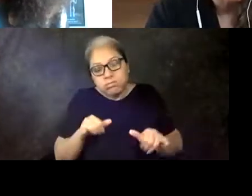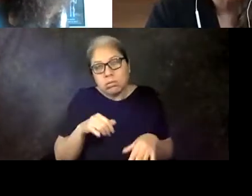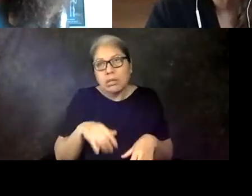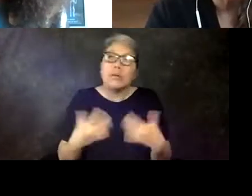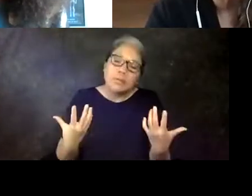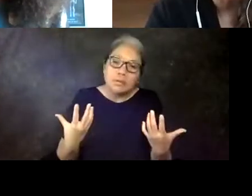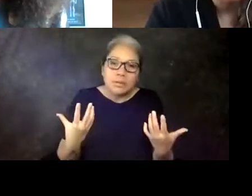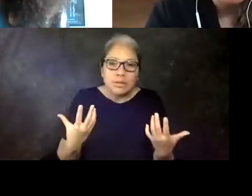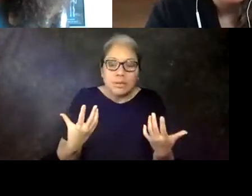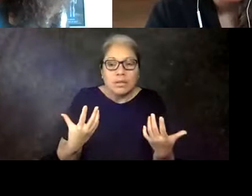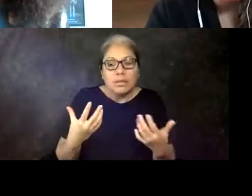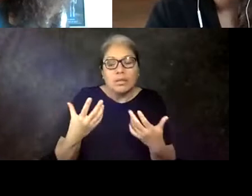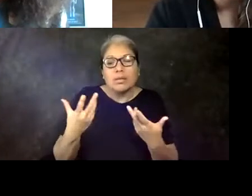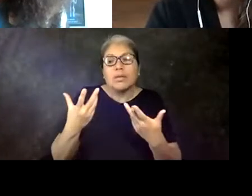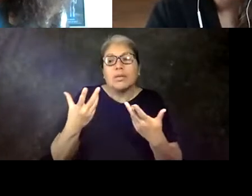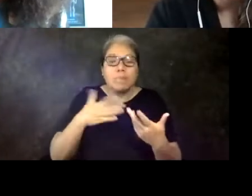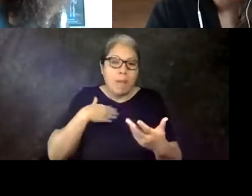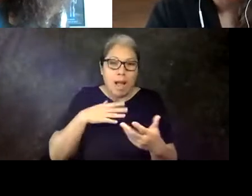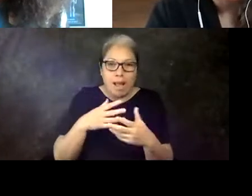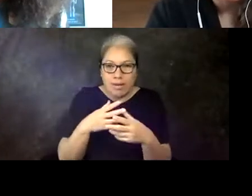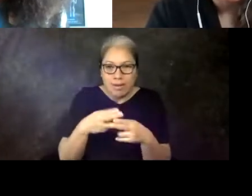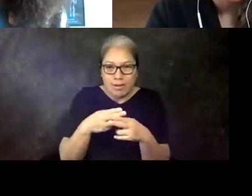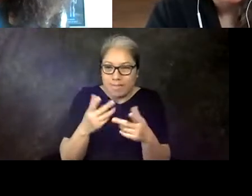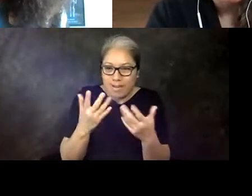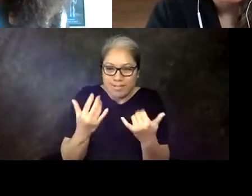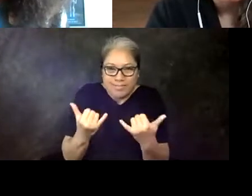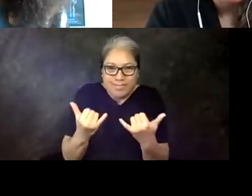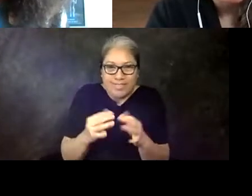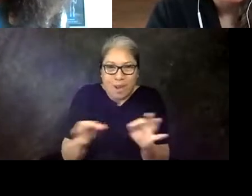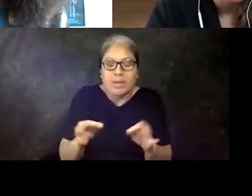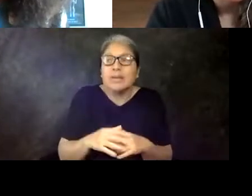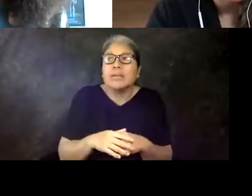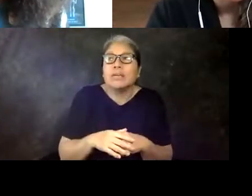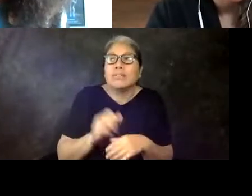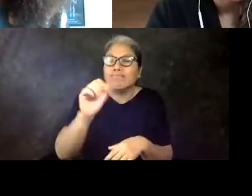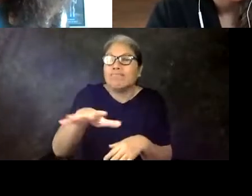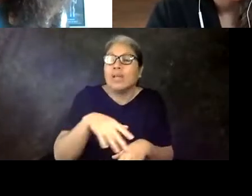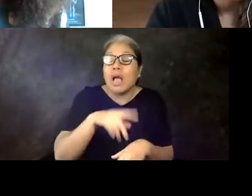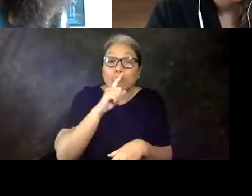about what I'm about to say, which is like, I'm really interested in building